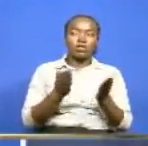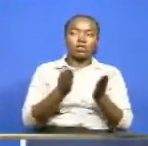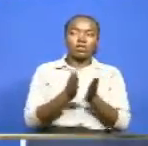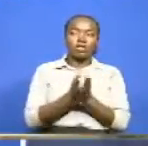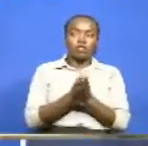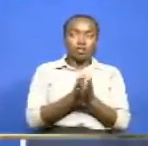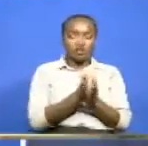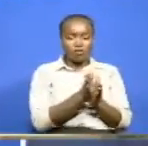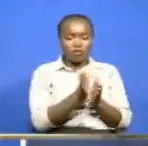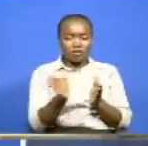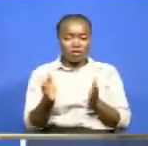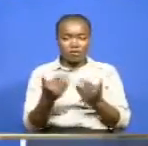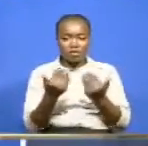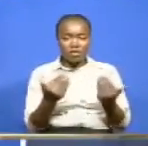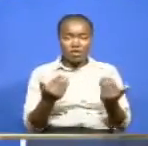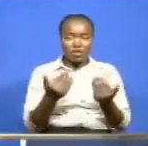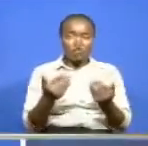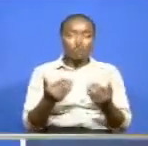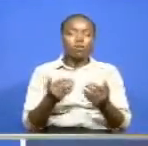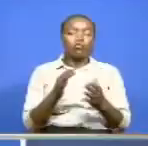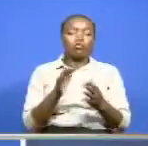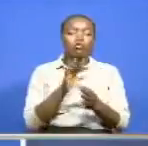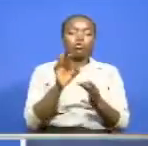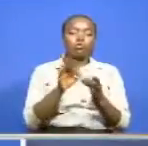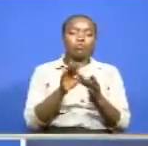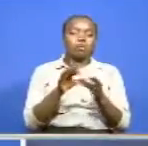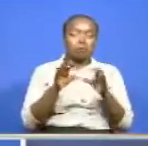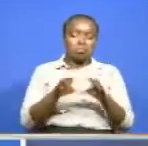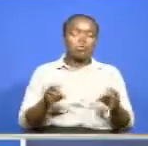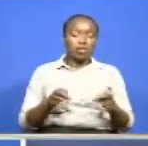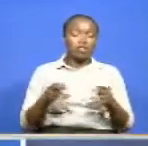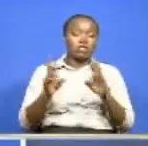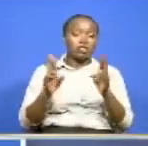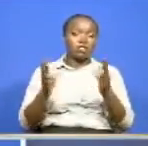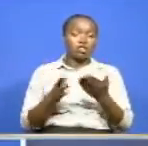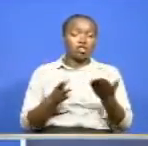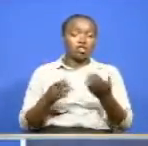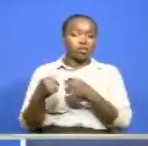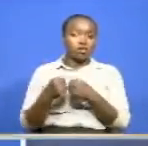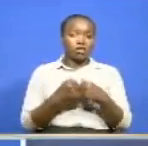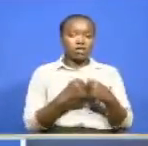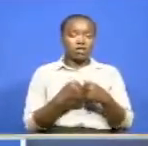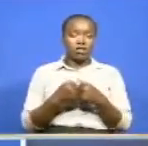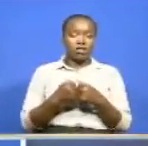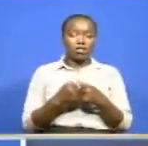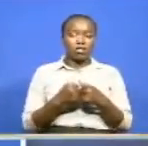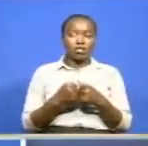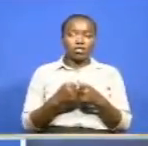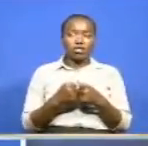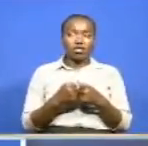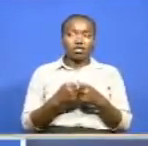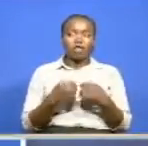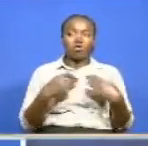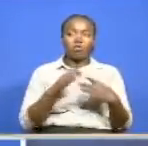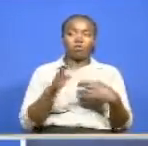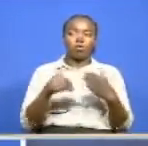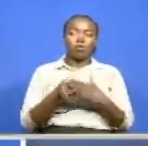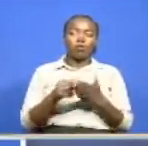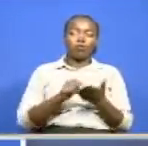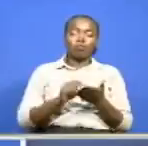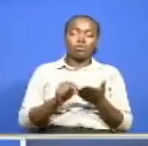their products to suit the larger markets. I mean, I think the challenge that we might face is, of course, not everybody who has